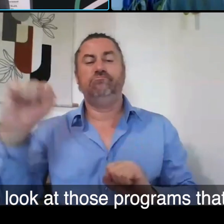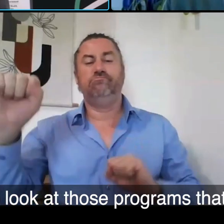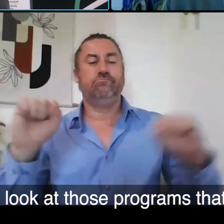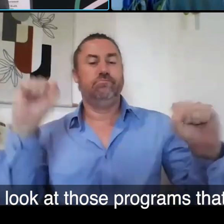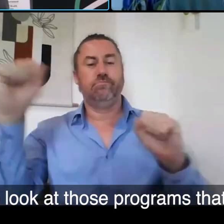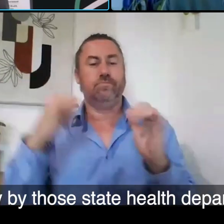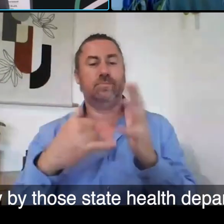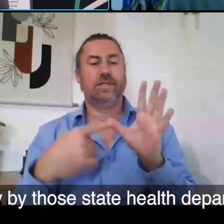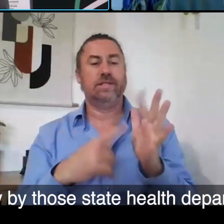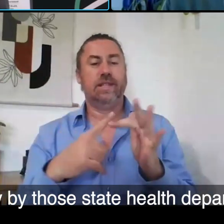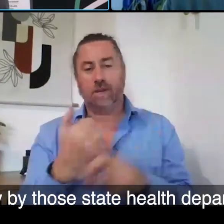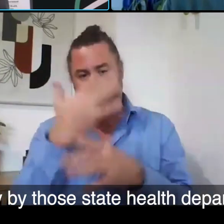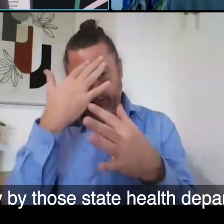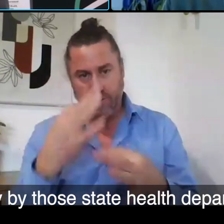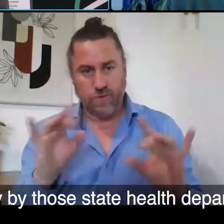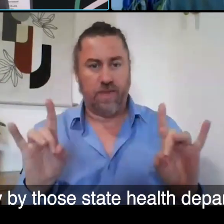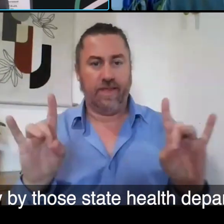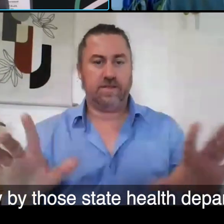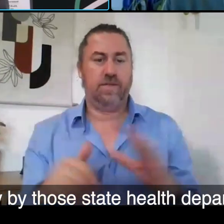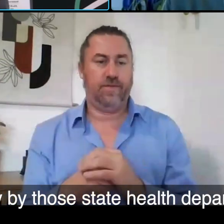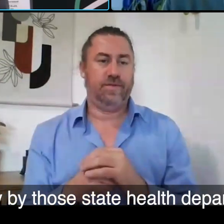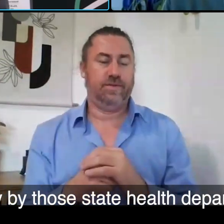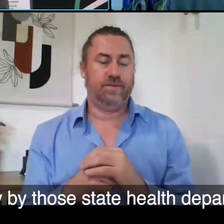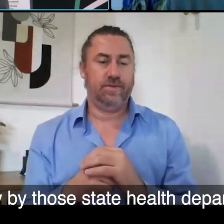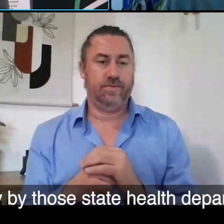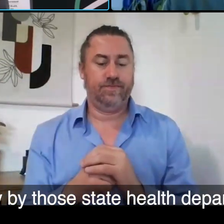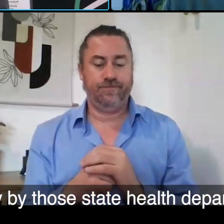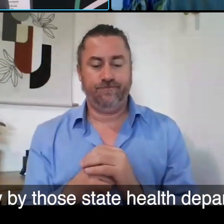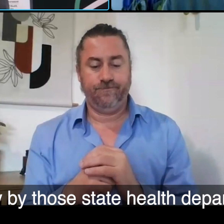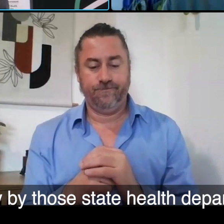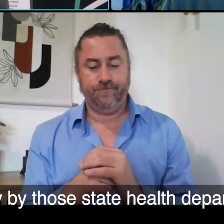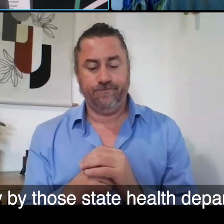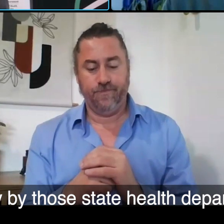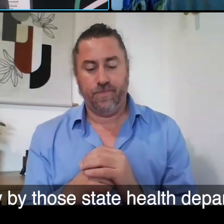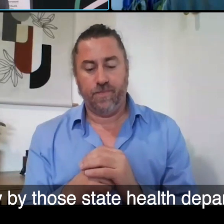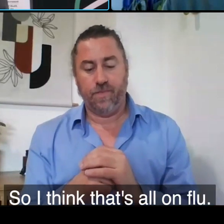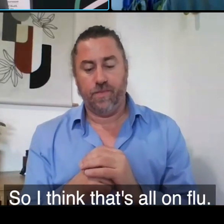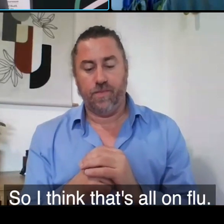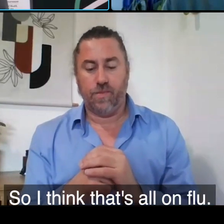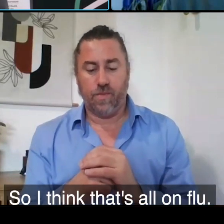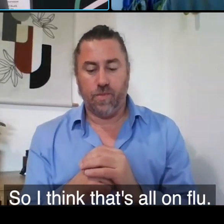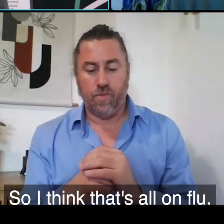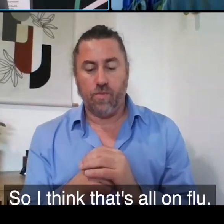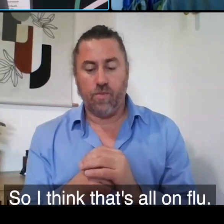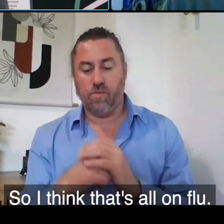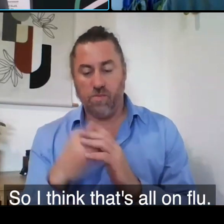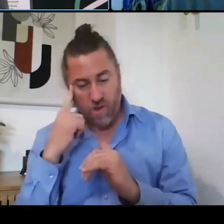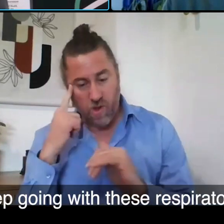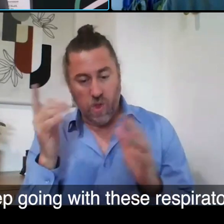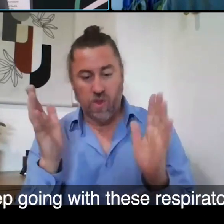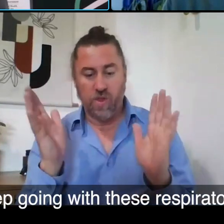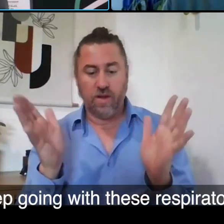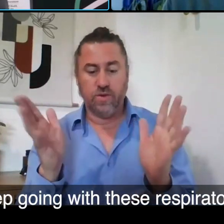those programs that are run currently by those state health departments. So I think that's all on flu.